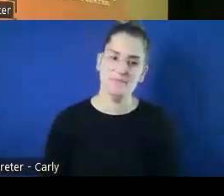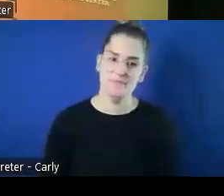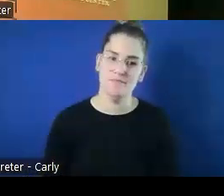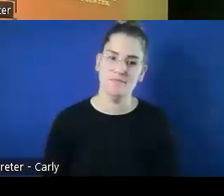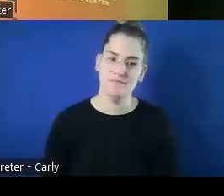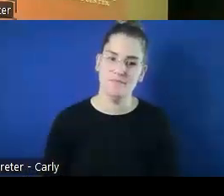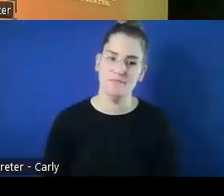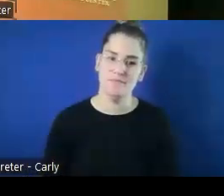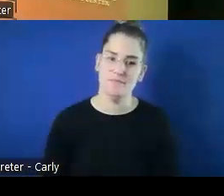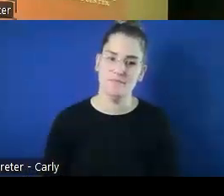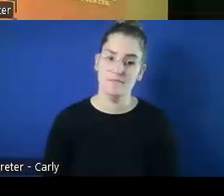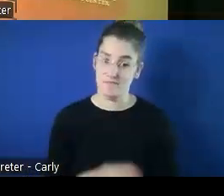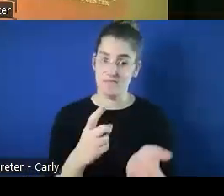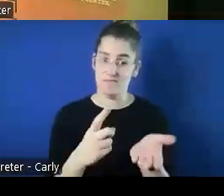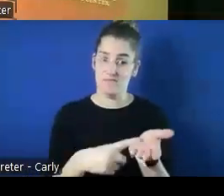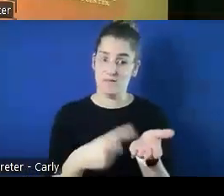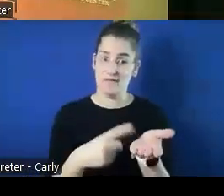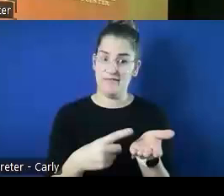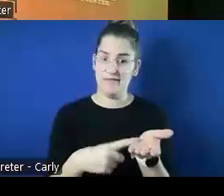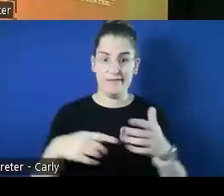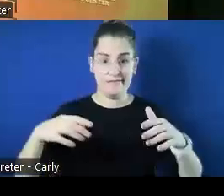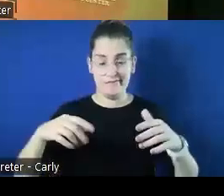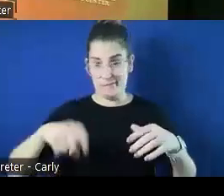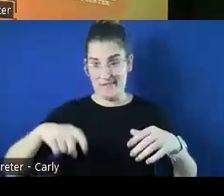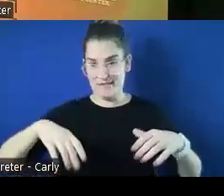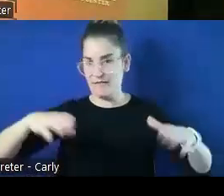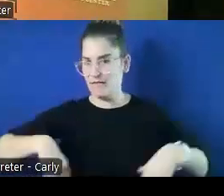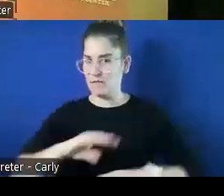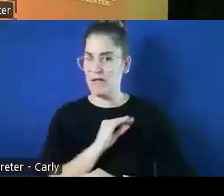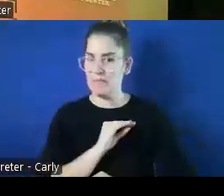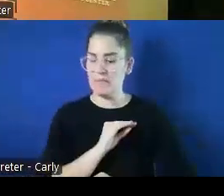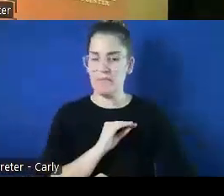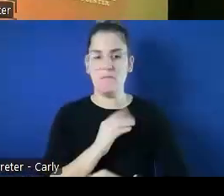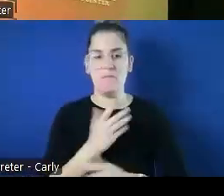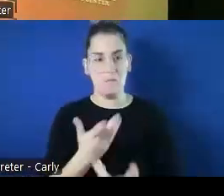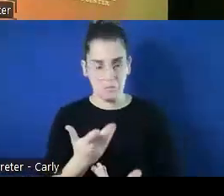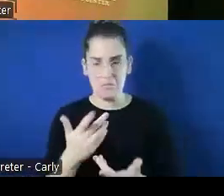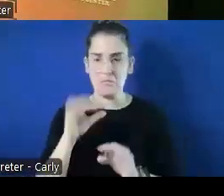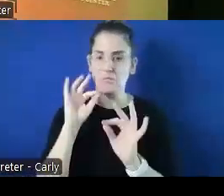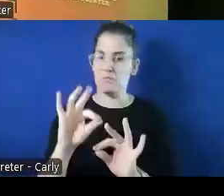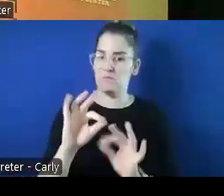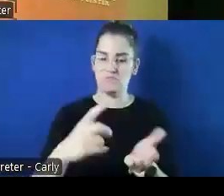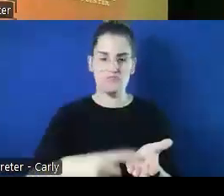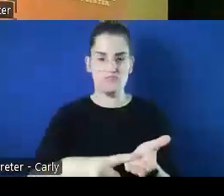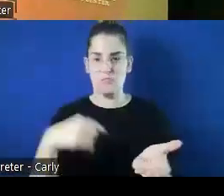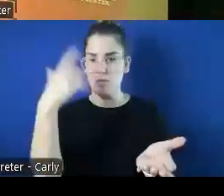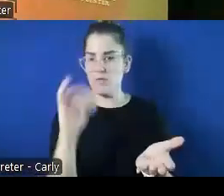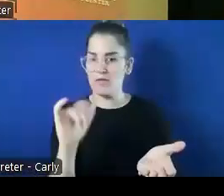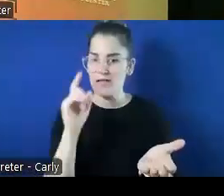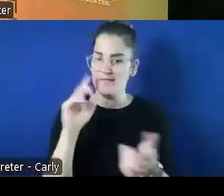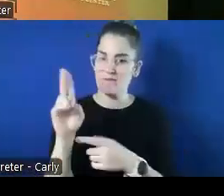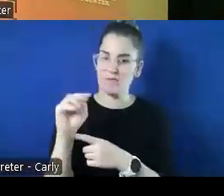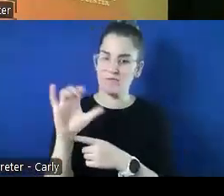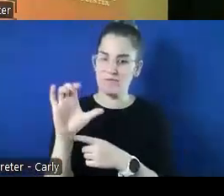Question 4, is there a debriefing need that is not being met? If so, what does ideal debriefing after trauma look like for you as a URMC